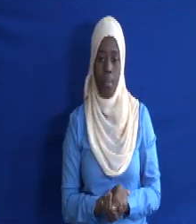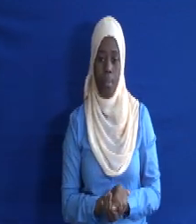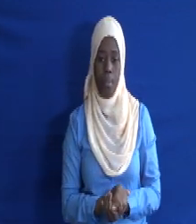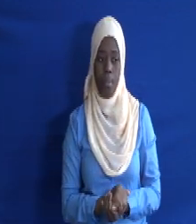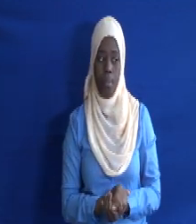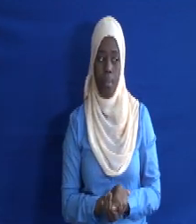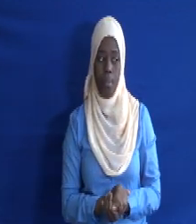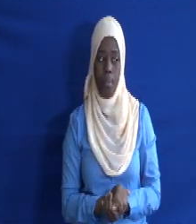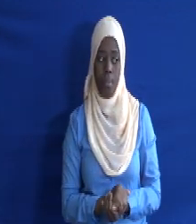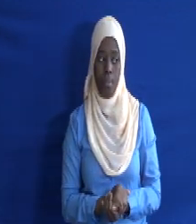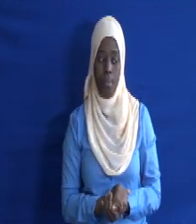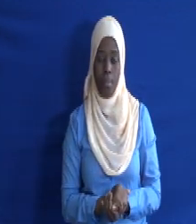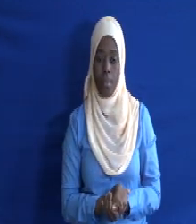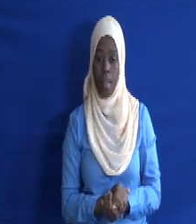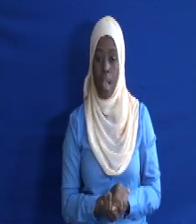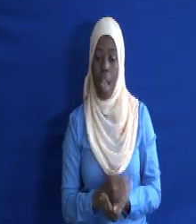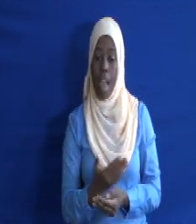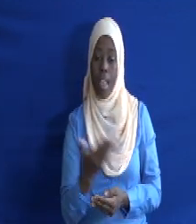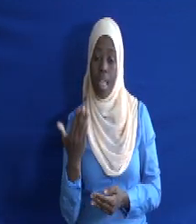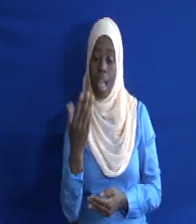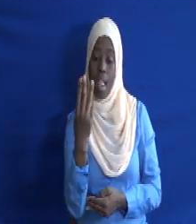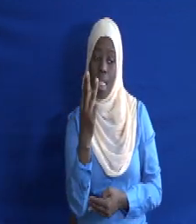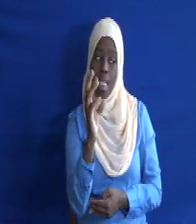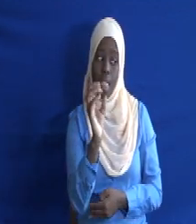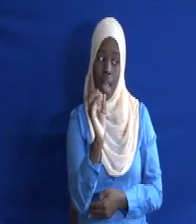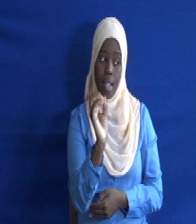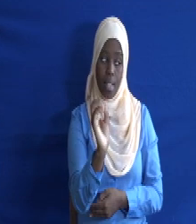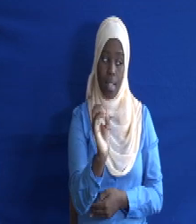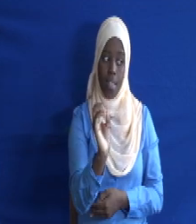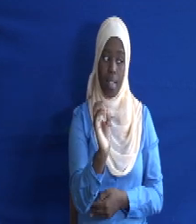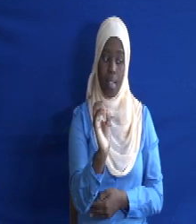Okay, good. And then 40.